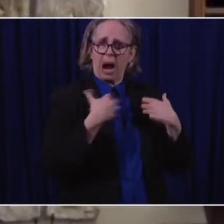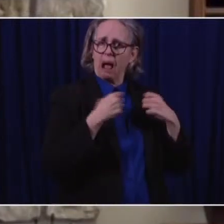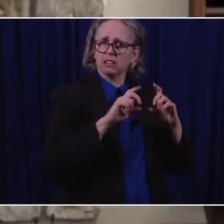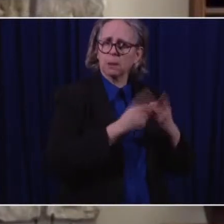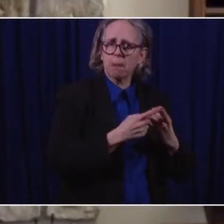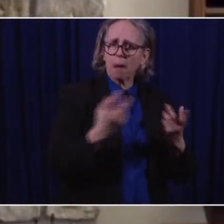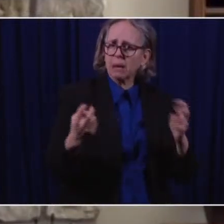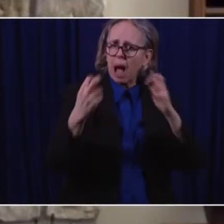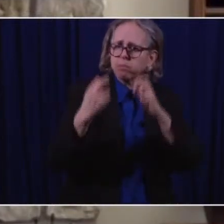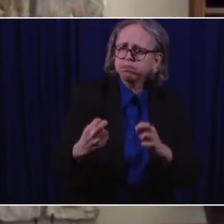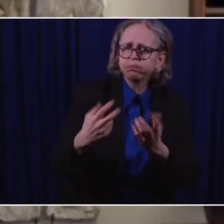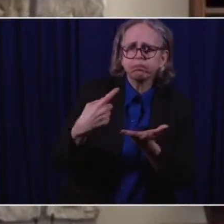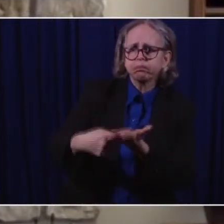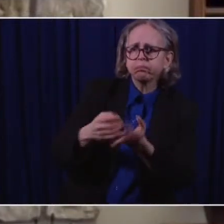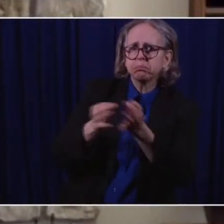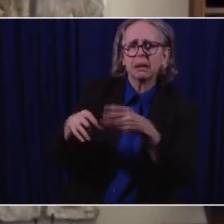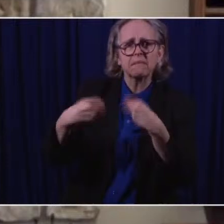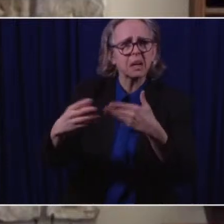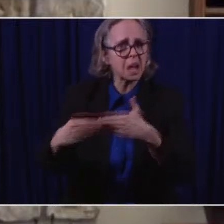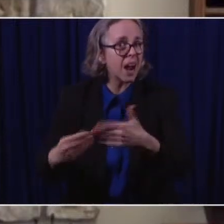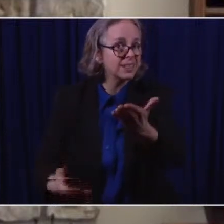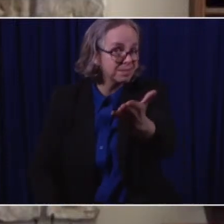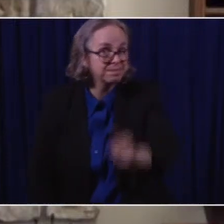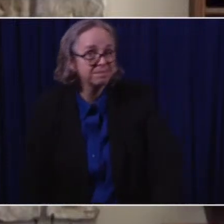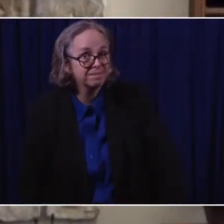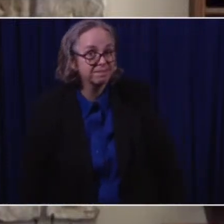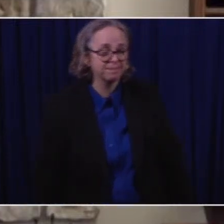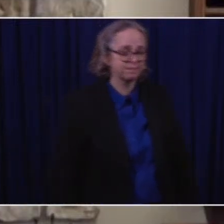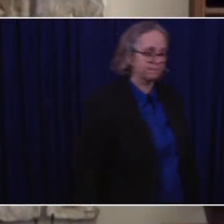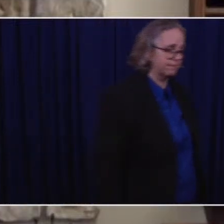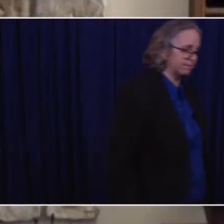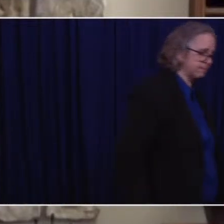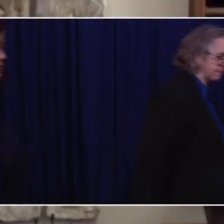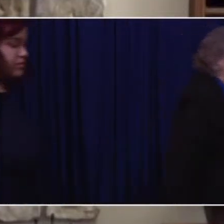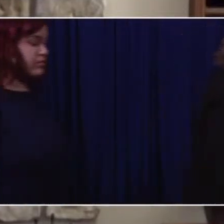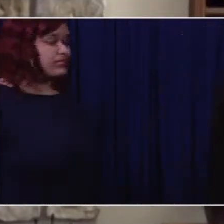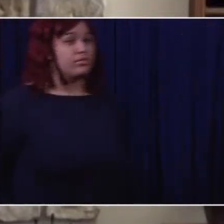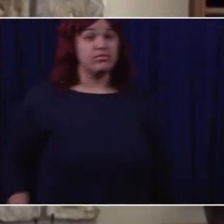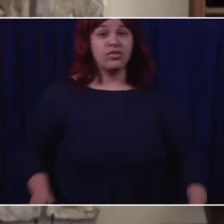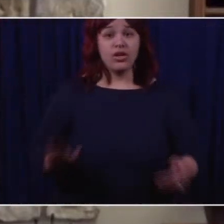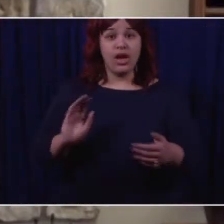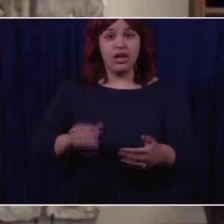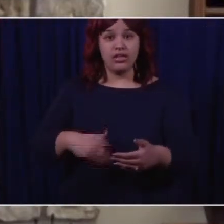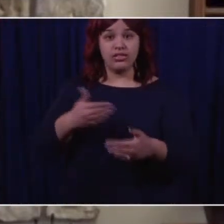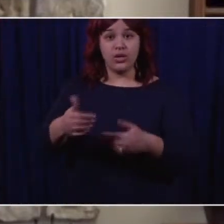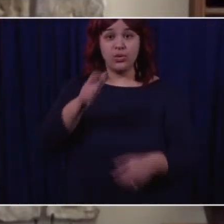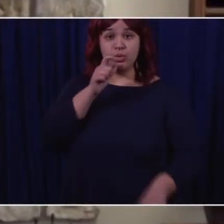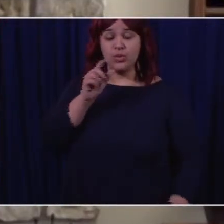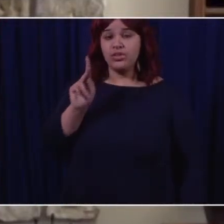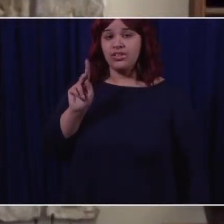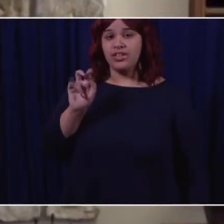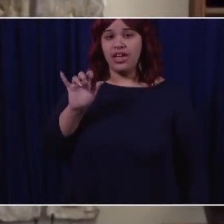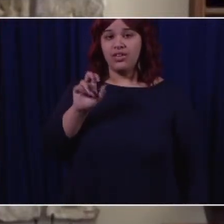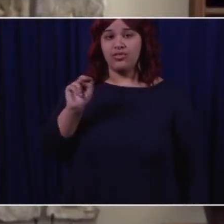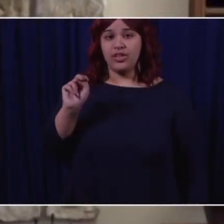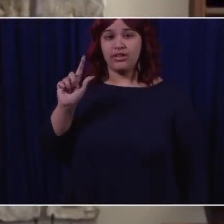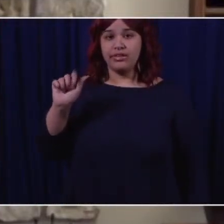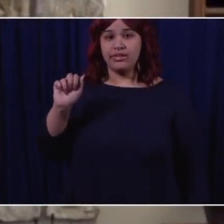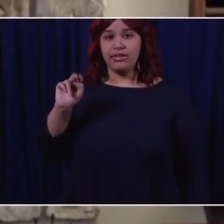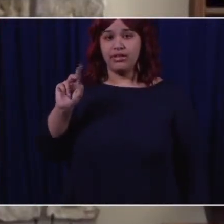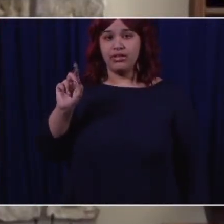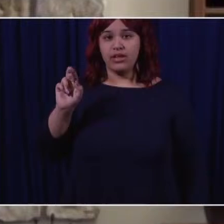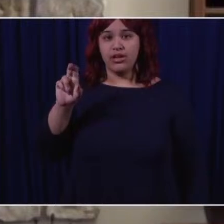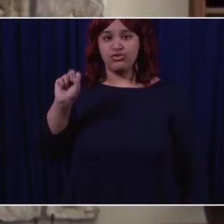Next question is from Kevin Landers at WBNS in Columbus. Afternoon, Governor. Afternoon, Kevin. Is there any evidence